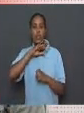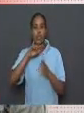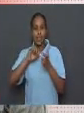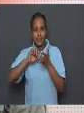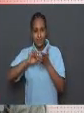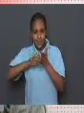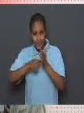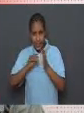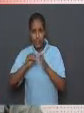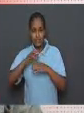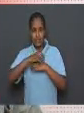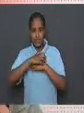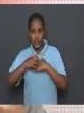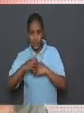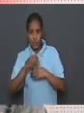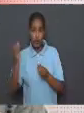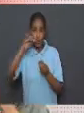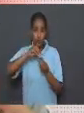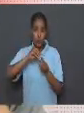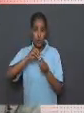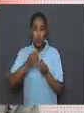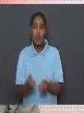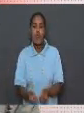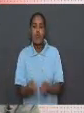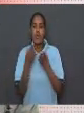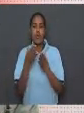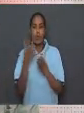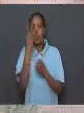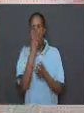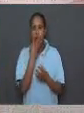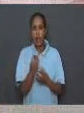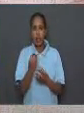also to add a more pleasant visual appearance.